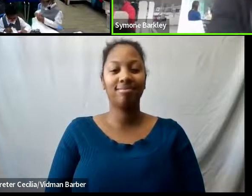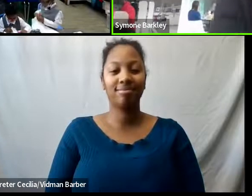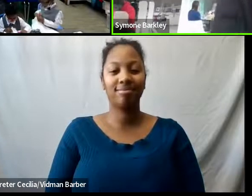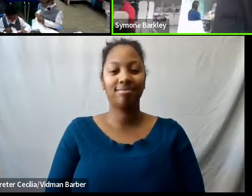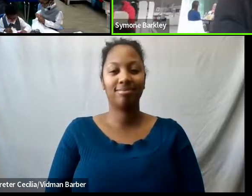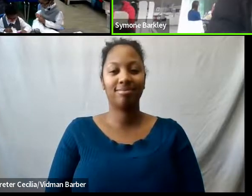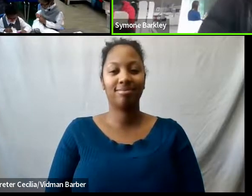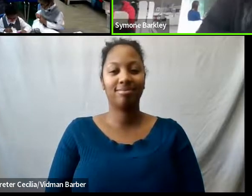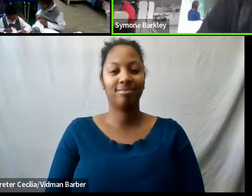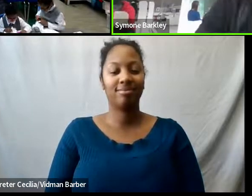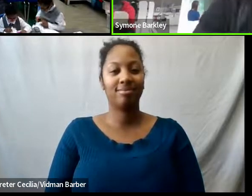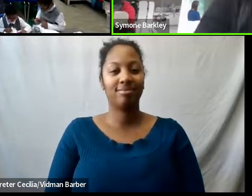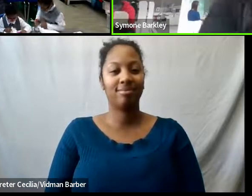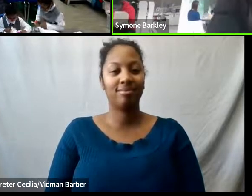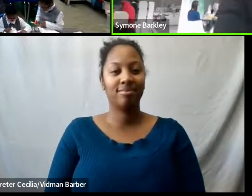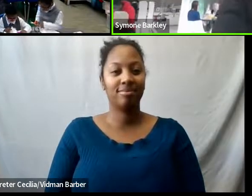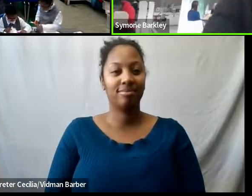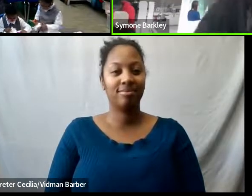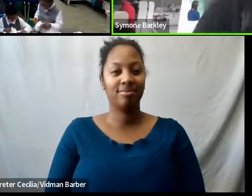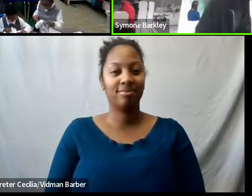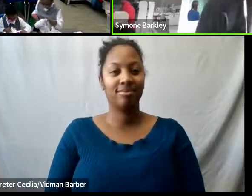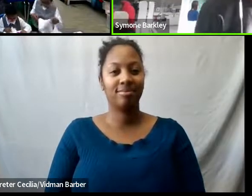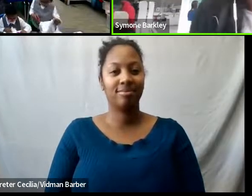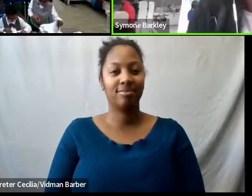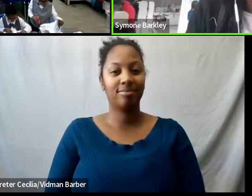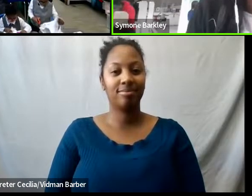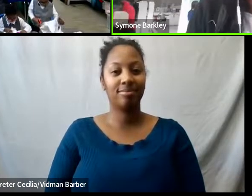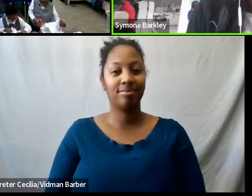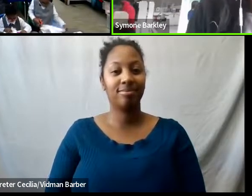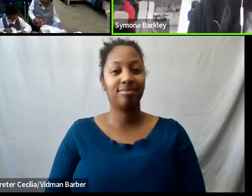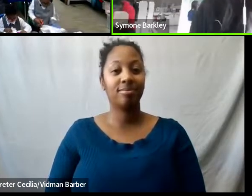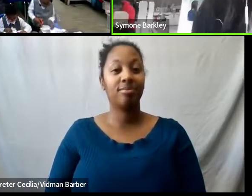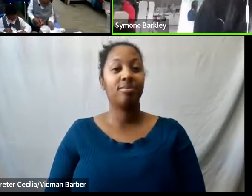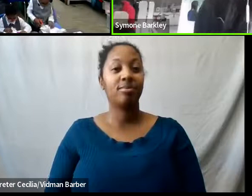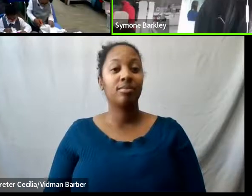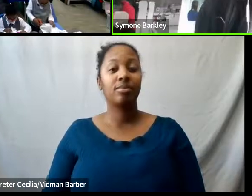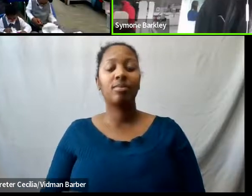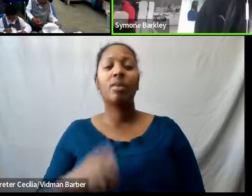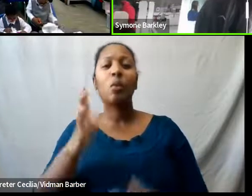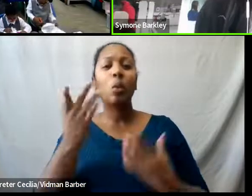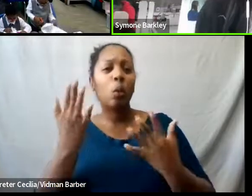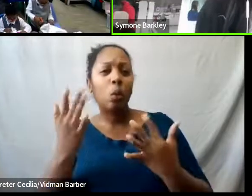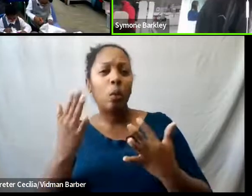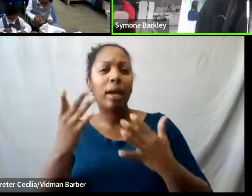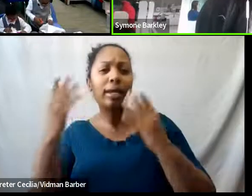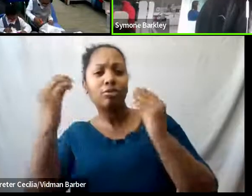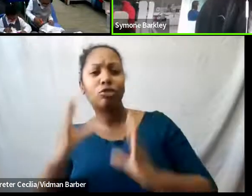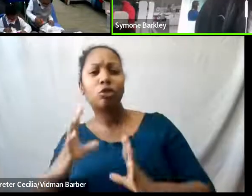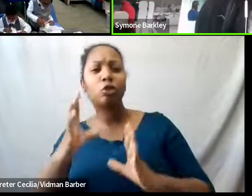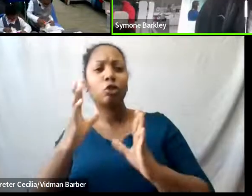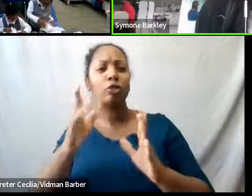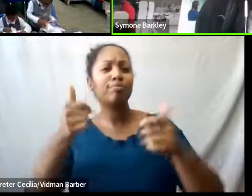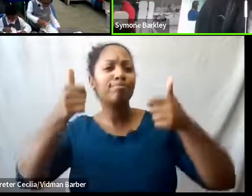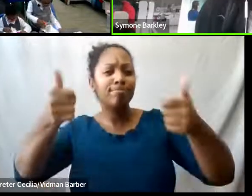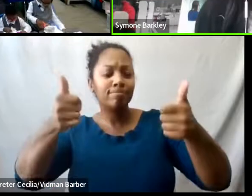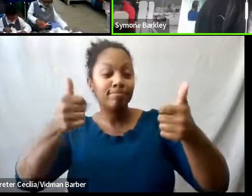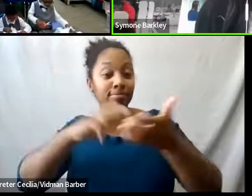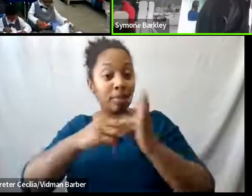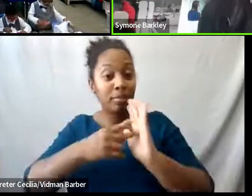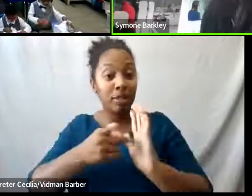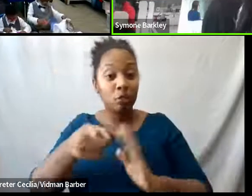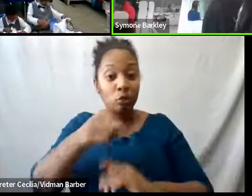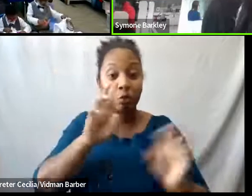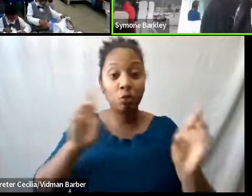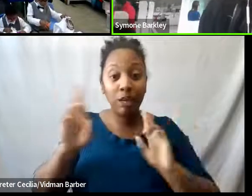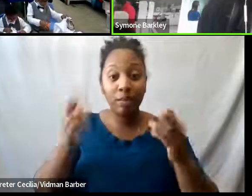I'll wait for my educators to give me a thumbs up that we're finished with that so we can move on to the next step.